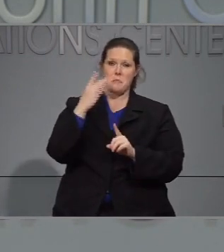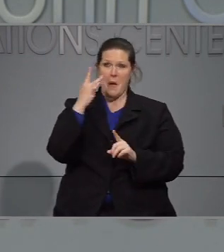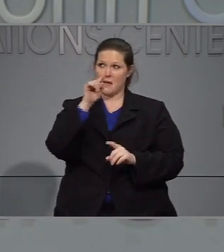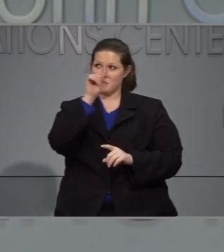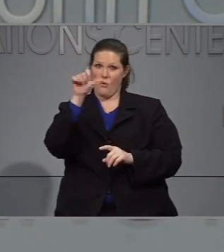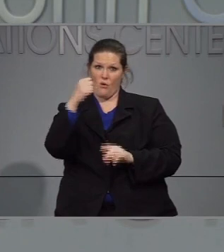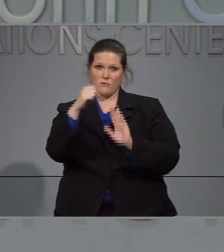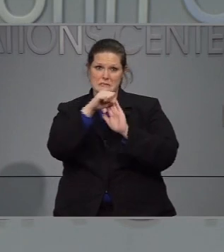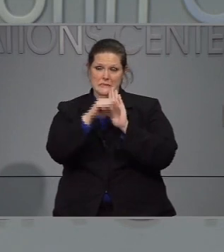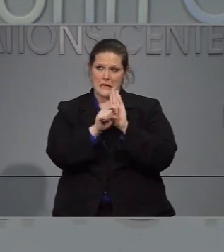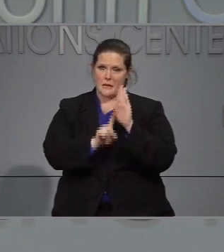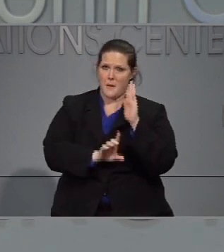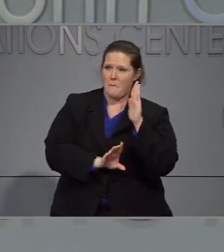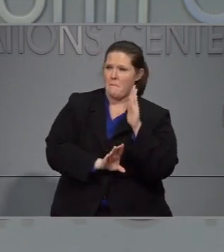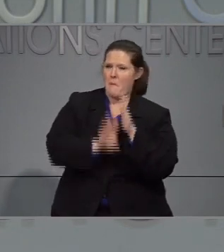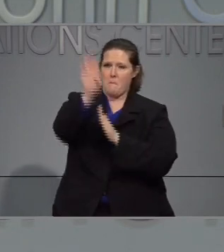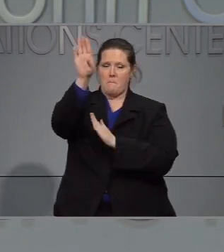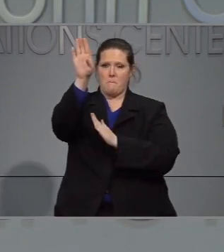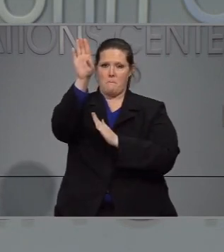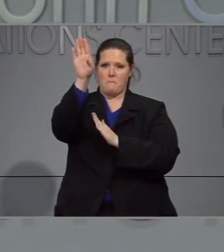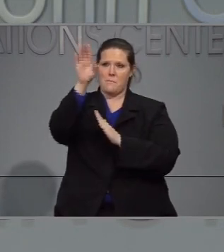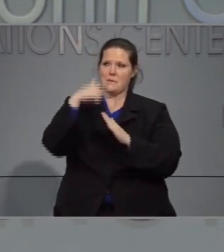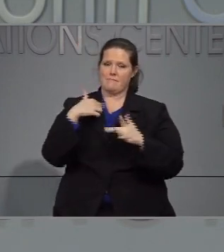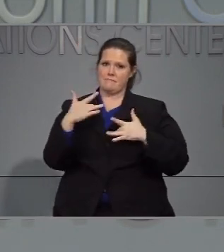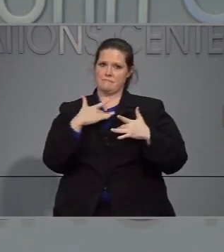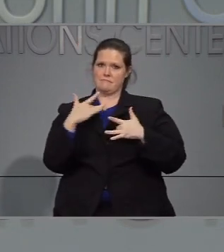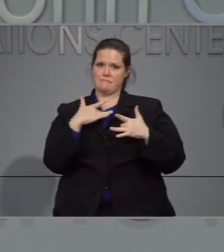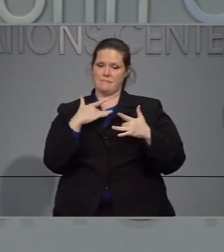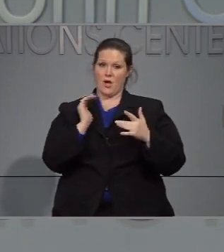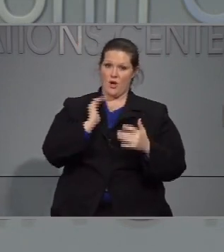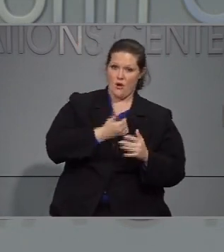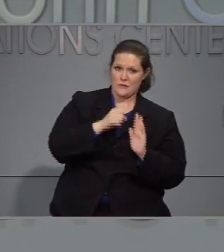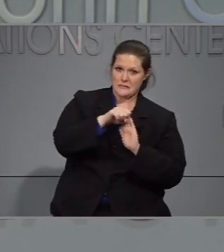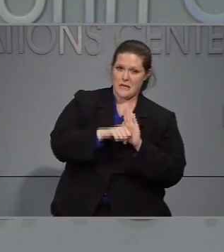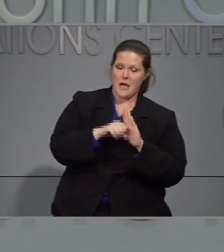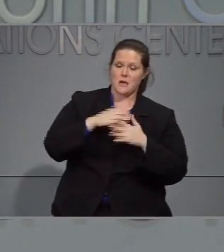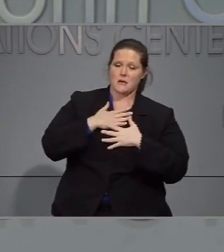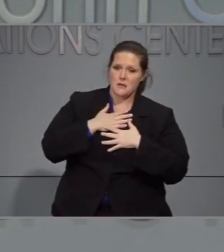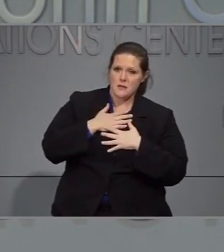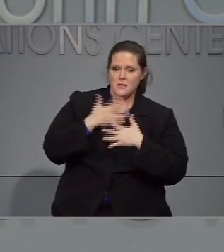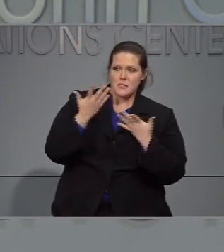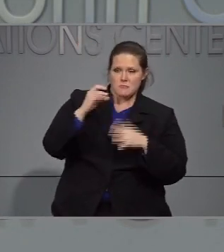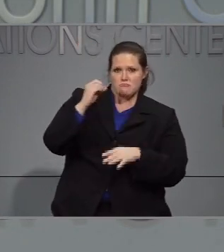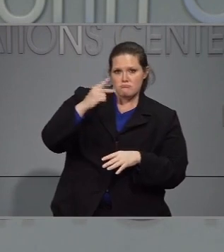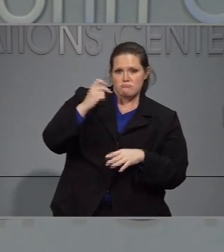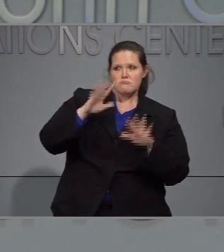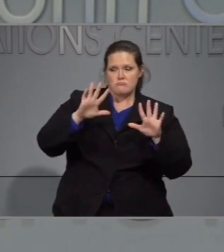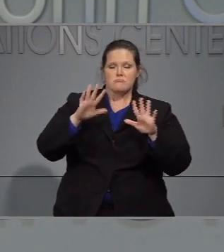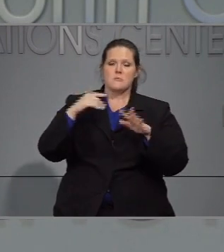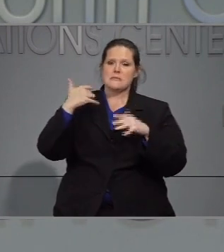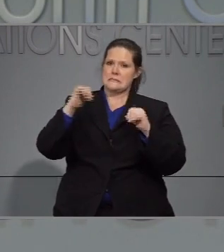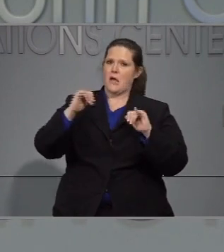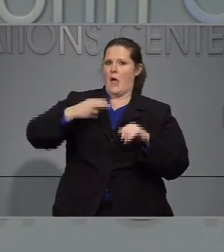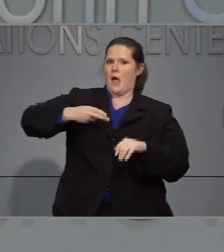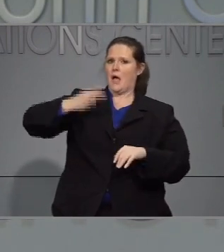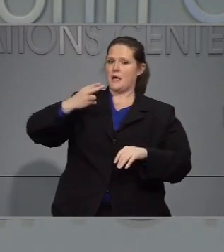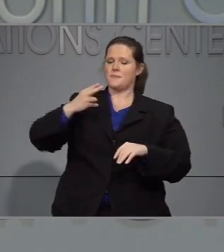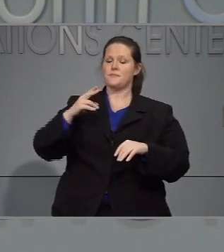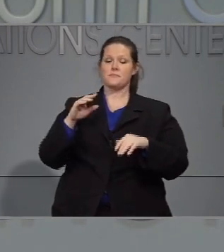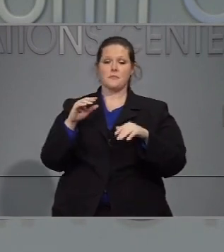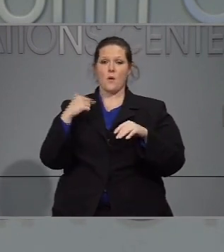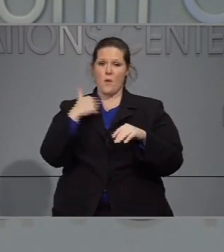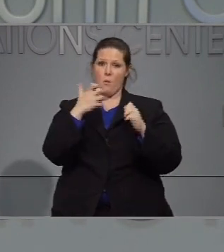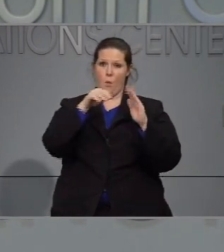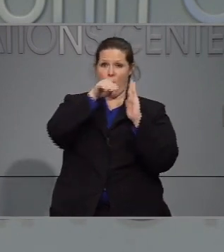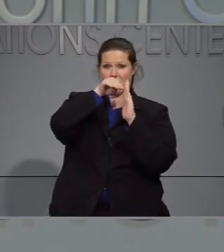the numbers are still too high. In order to start a downward trend, we have to double down on actions that